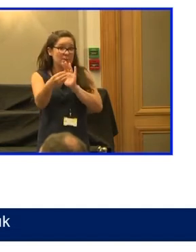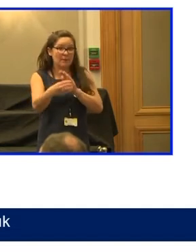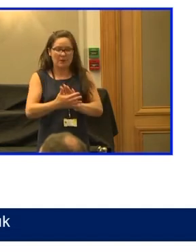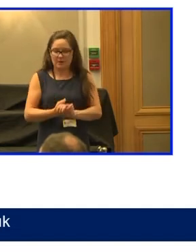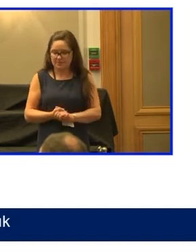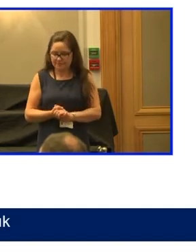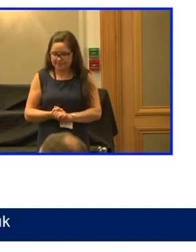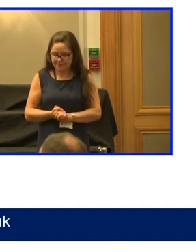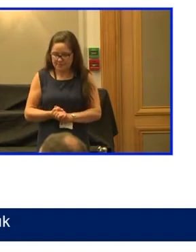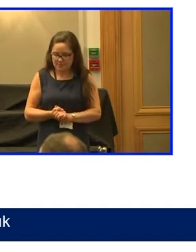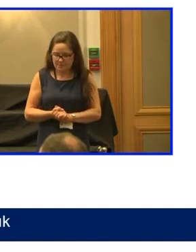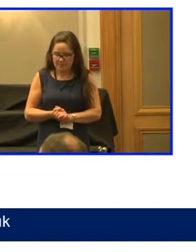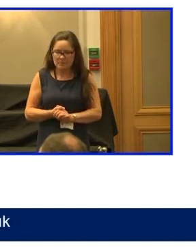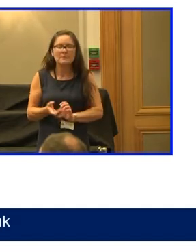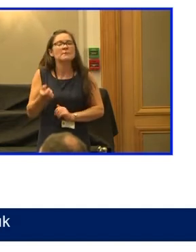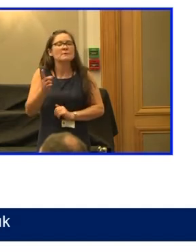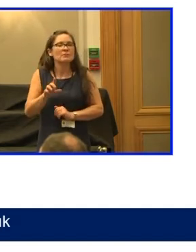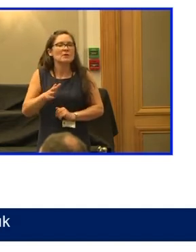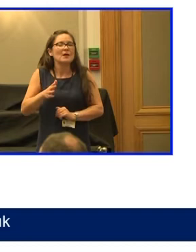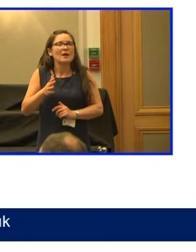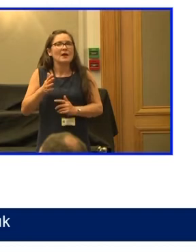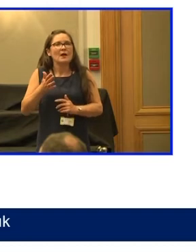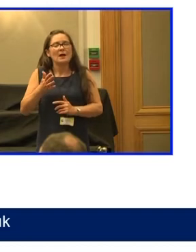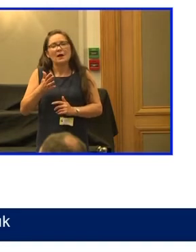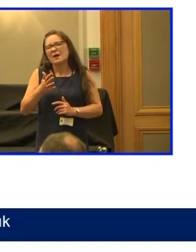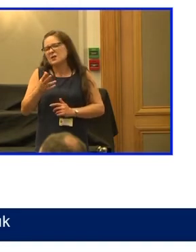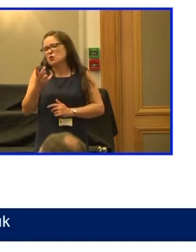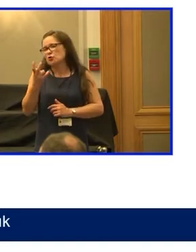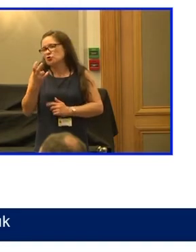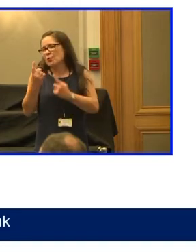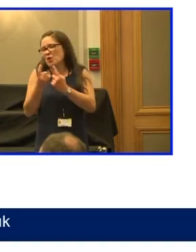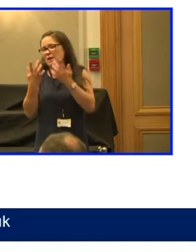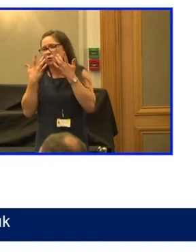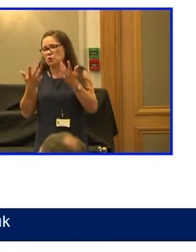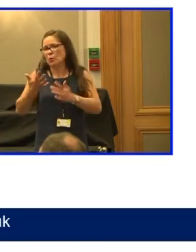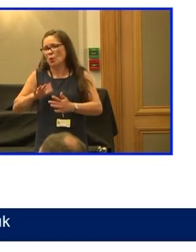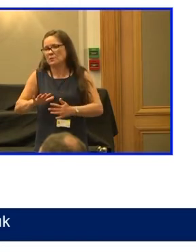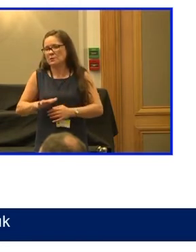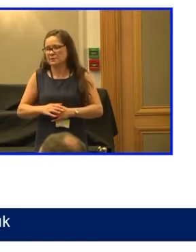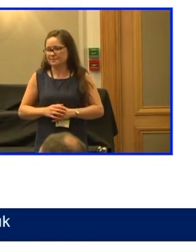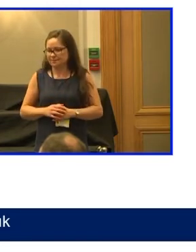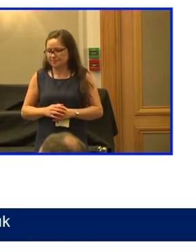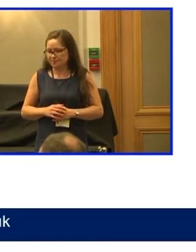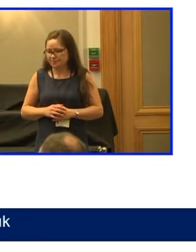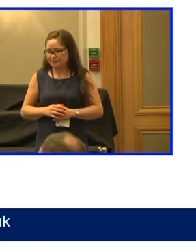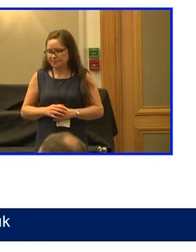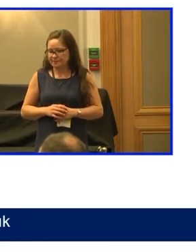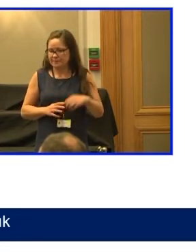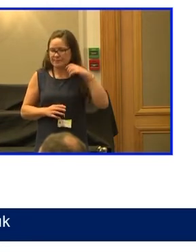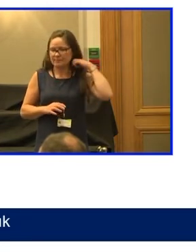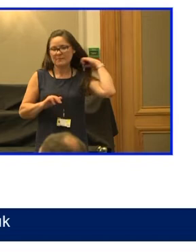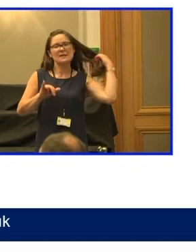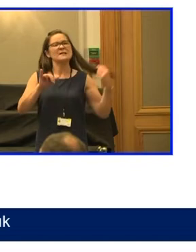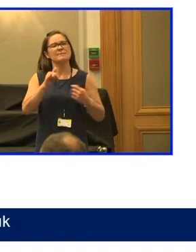going to do, just so that you can hear it here as well, is also talk about a couple other things, which is sometimes it gets to a point where just magnification